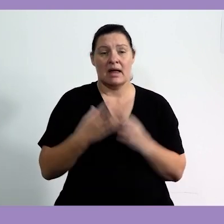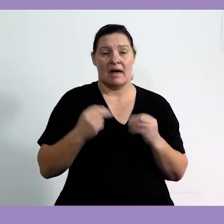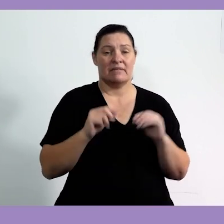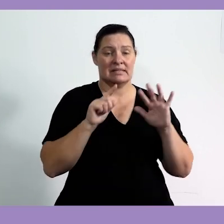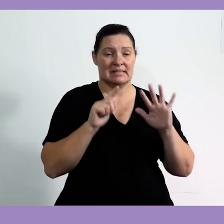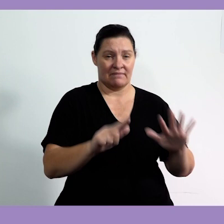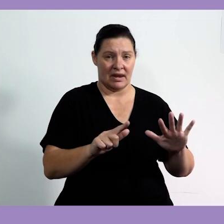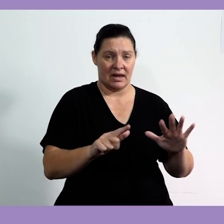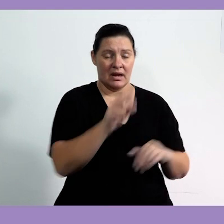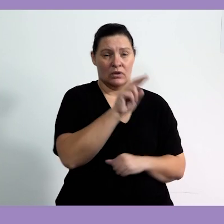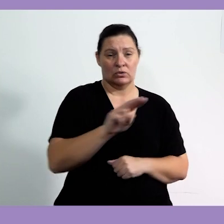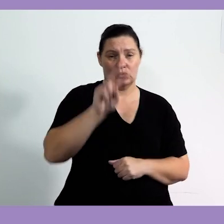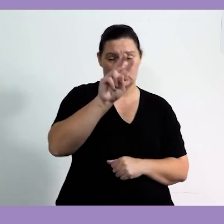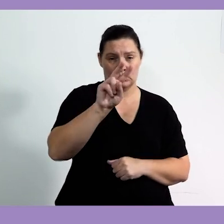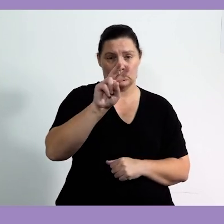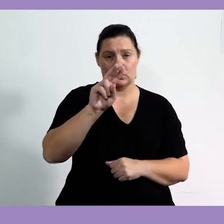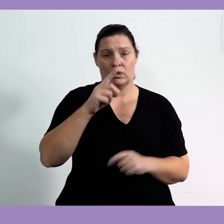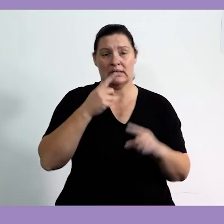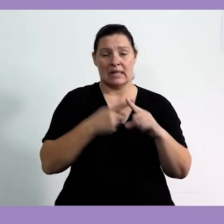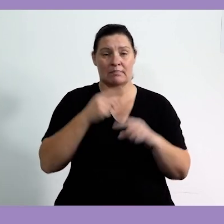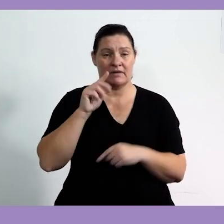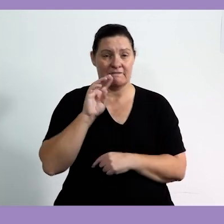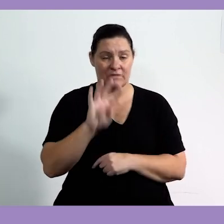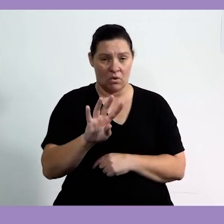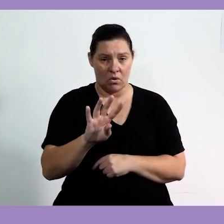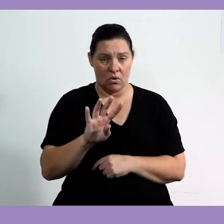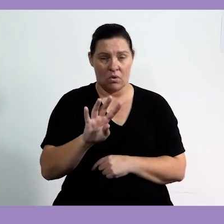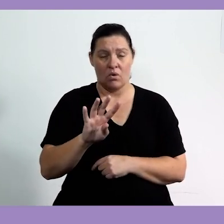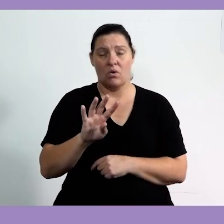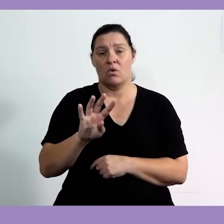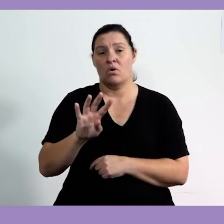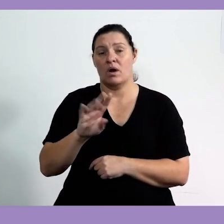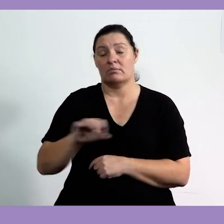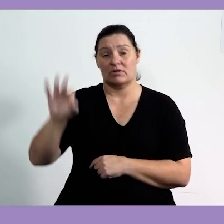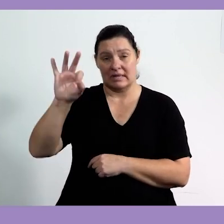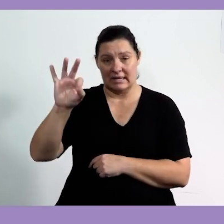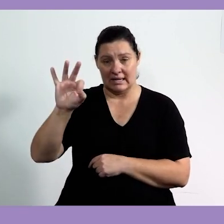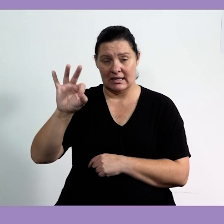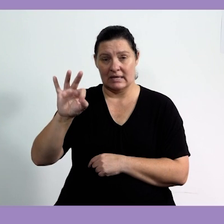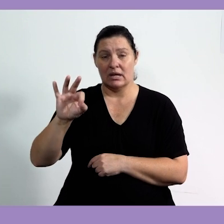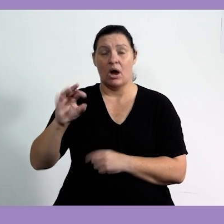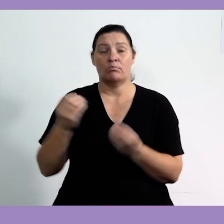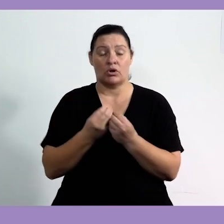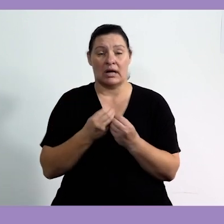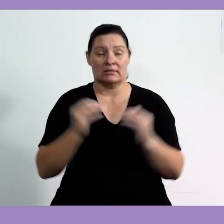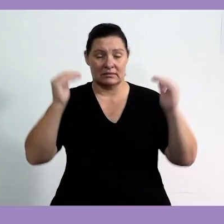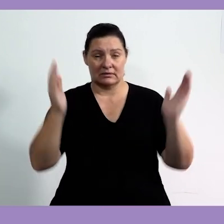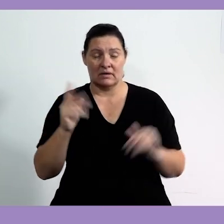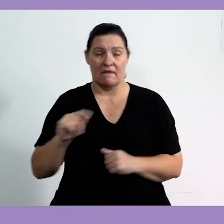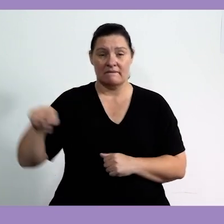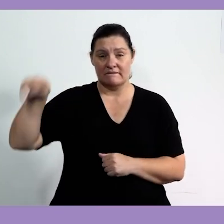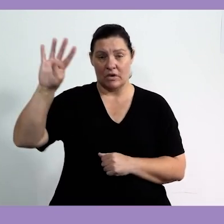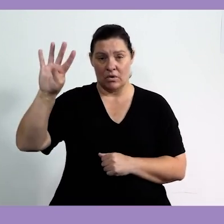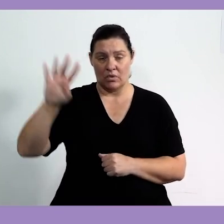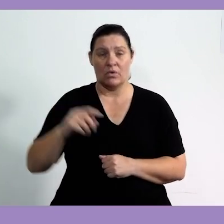have 7 to the exponent 2 multiplied by 4 to the exponent 3, and this product is raised to the